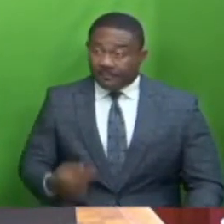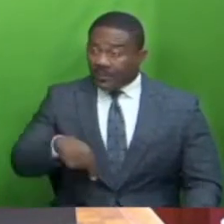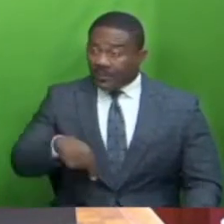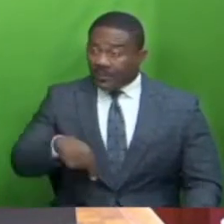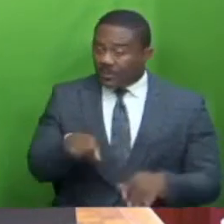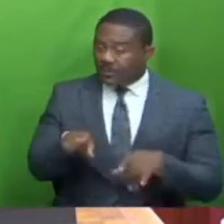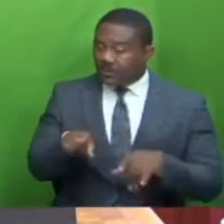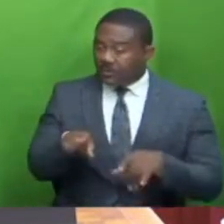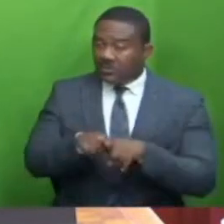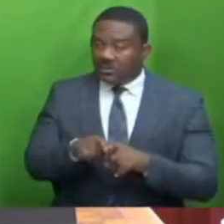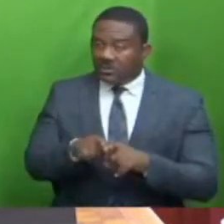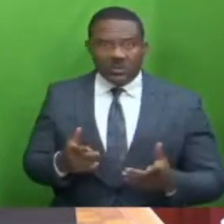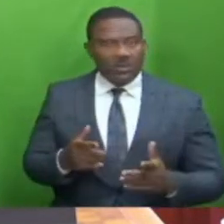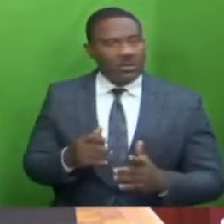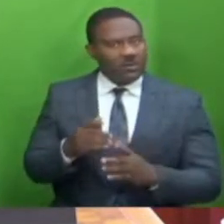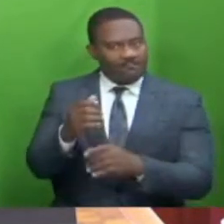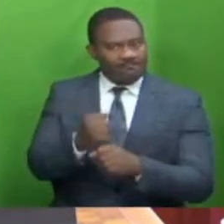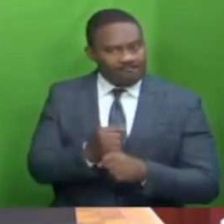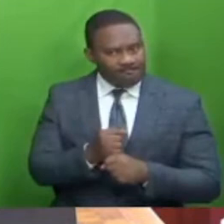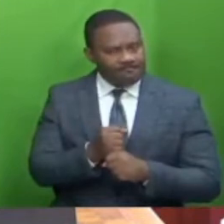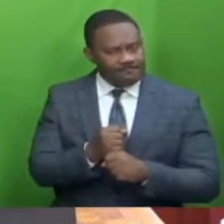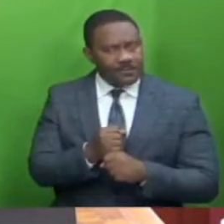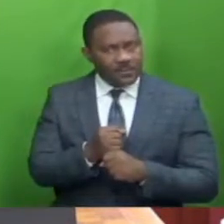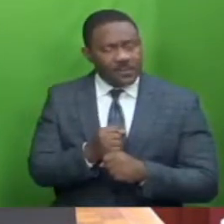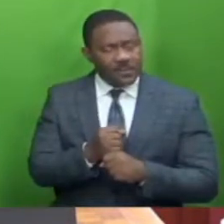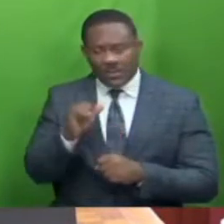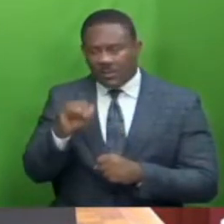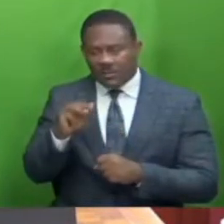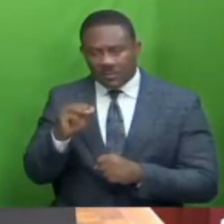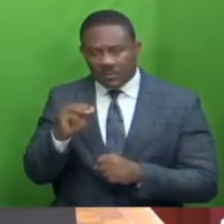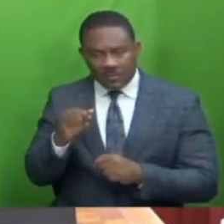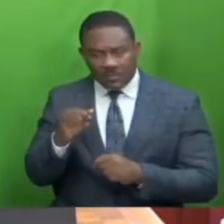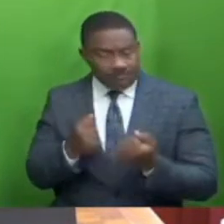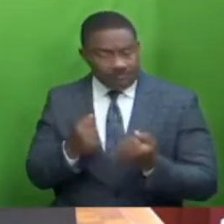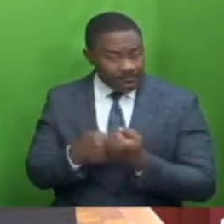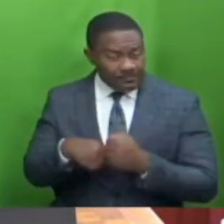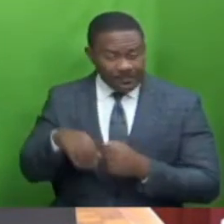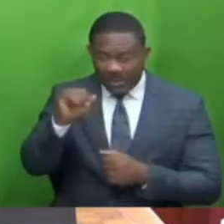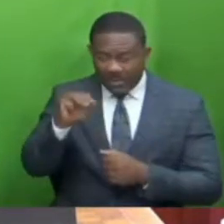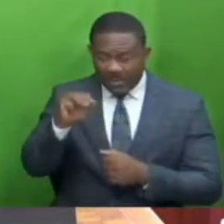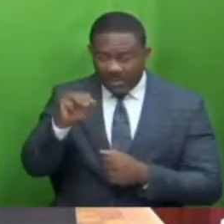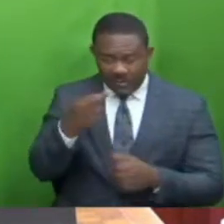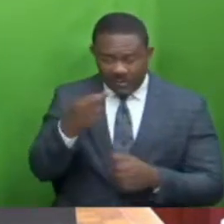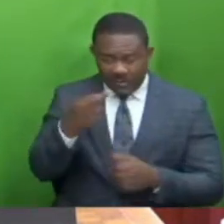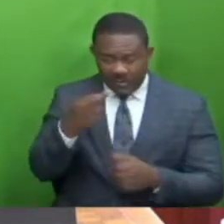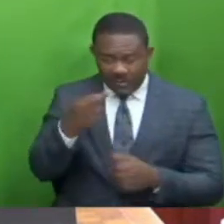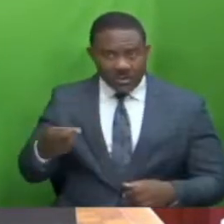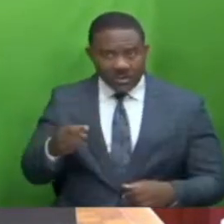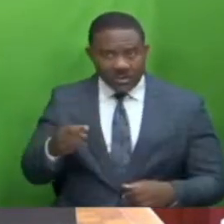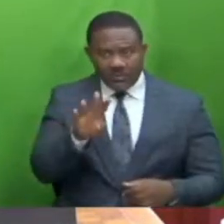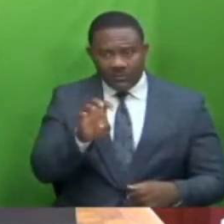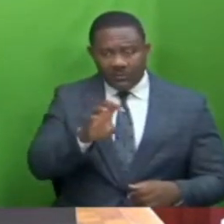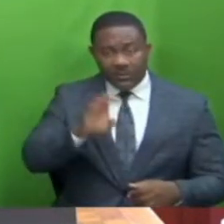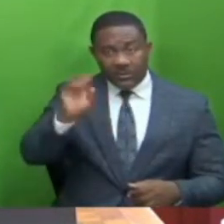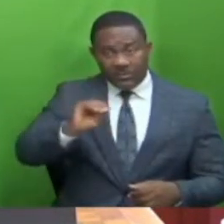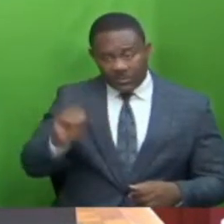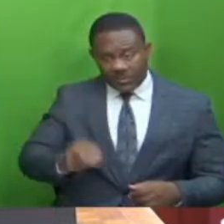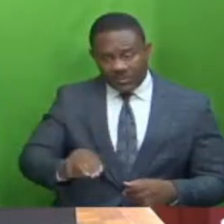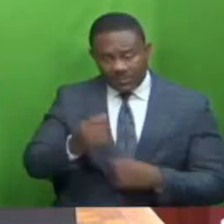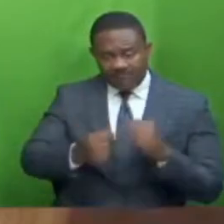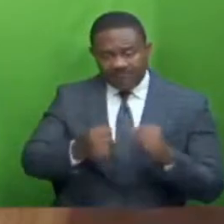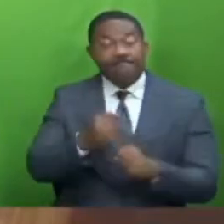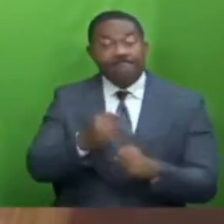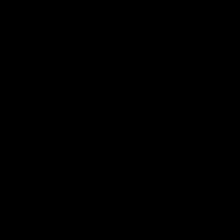3 times Ghana's quota. We front-loaded disbursement of IMF resources with 40% in